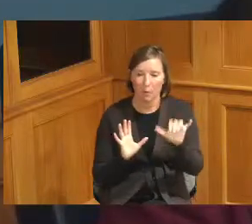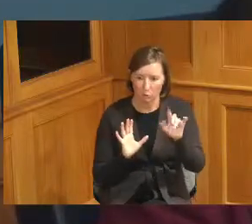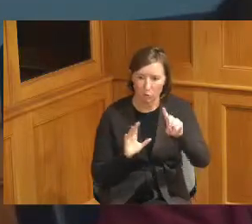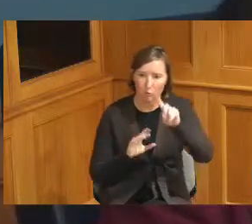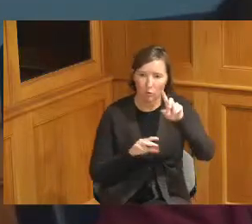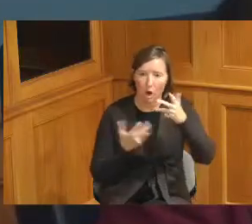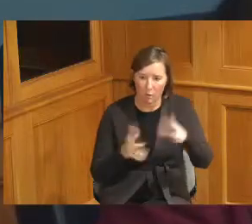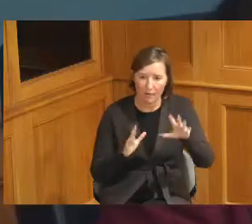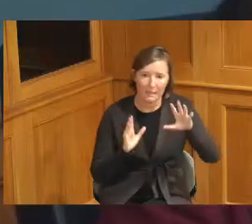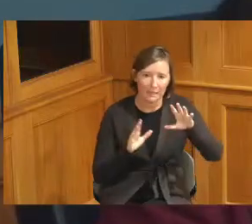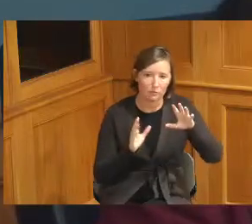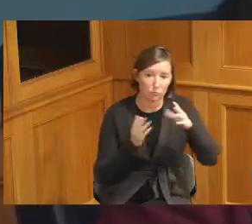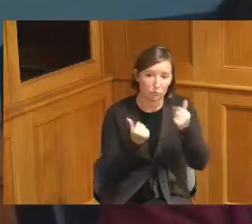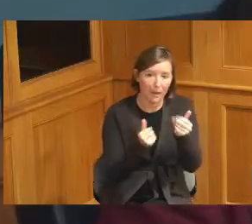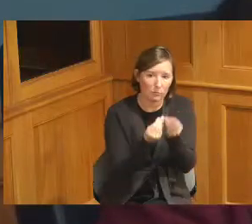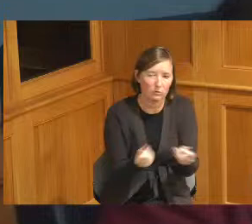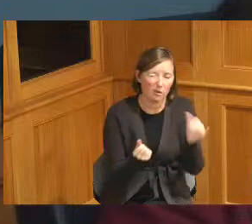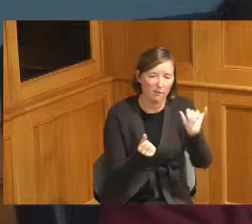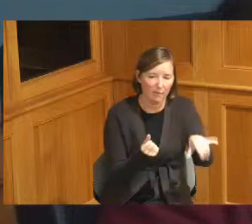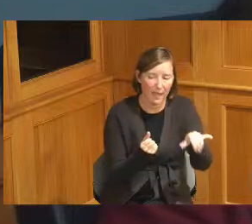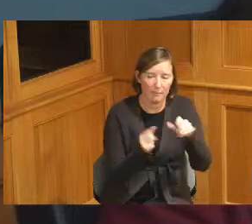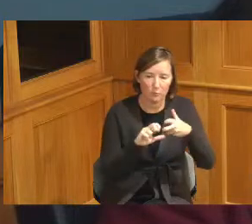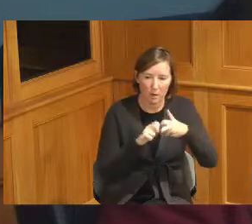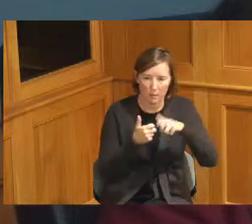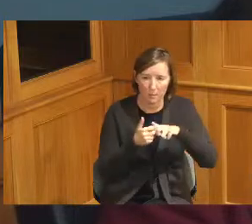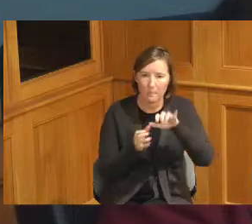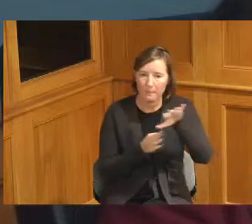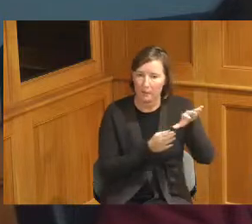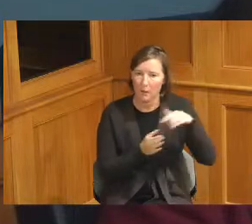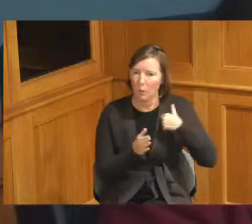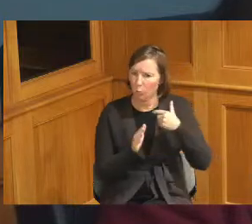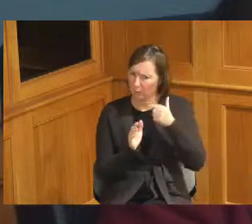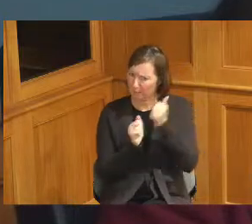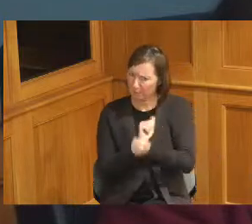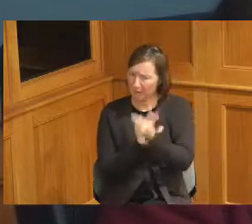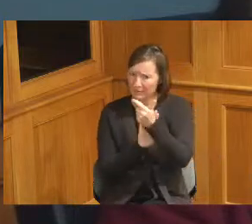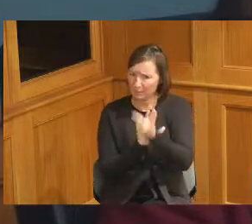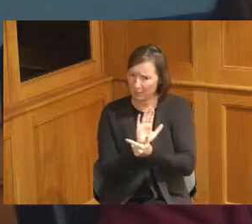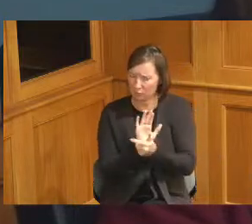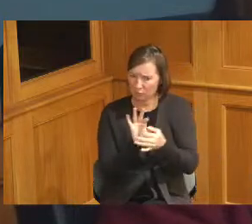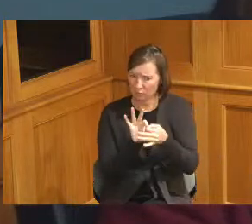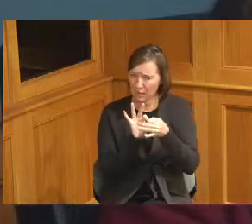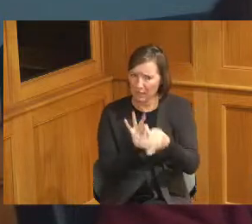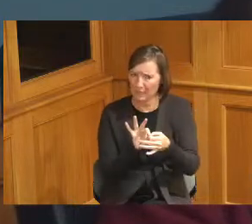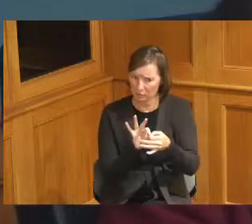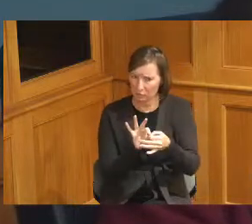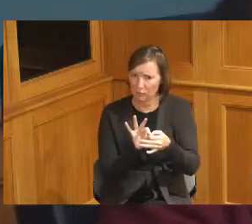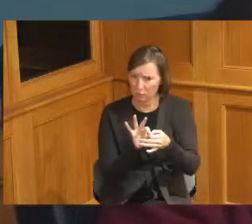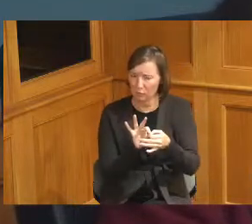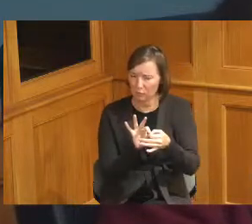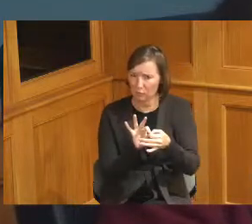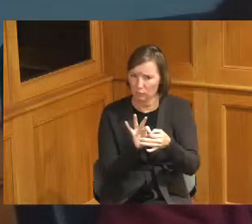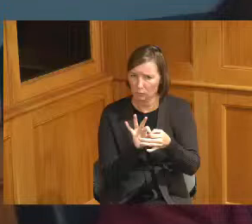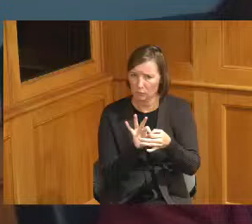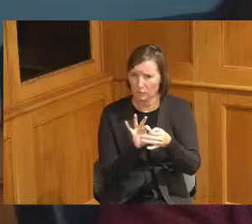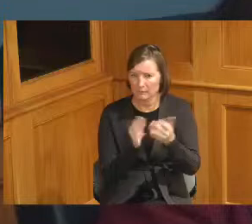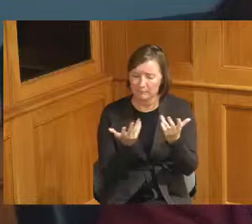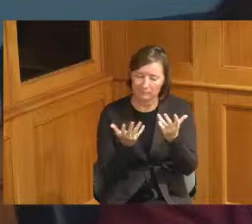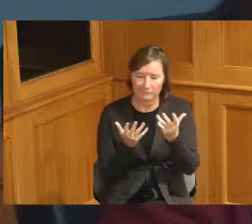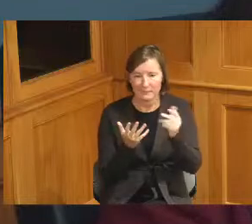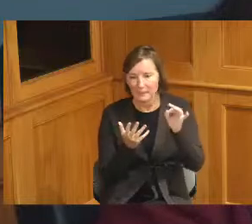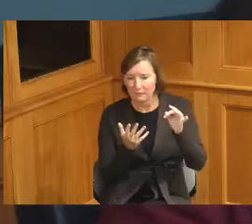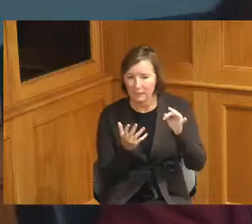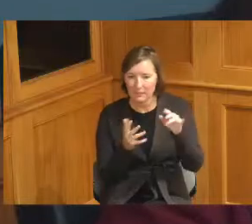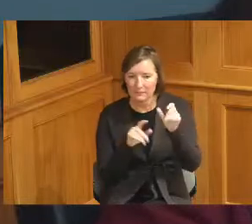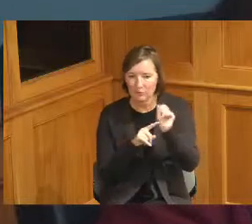on that. We passed some legislation as it relates to domestic violence, and if you're in a situation where you need